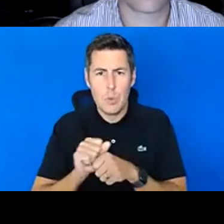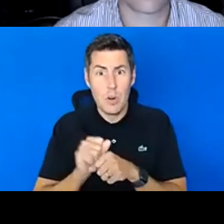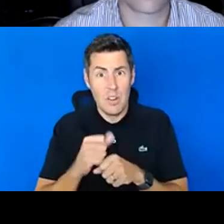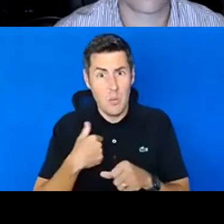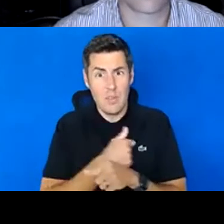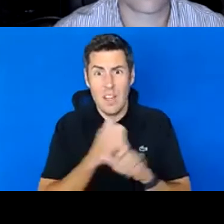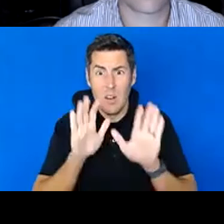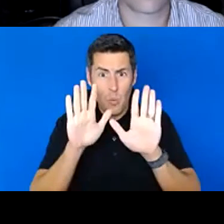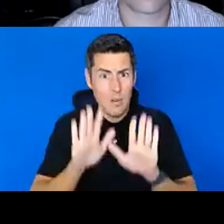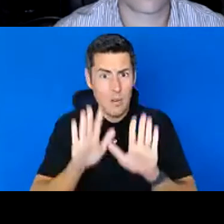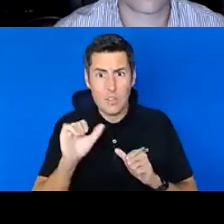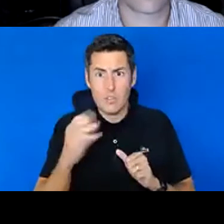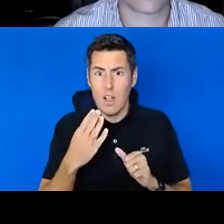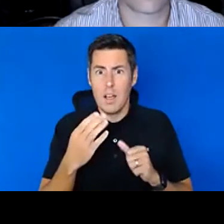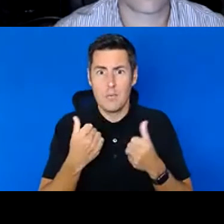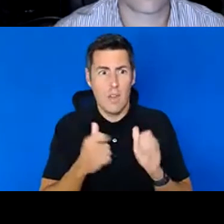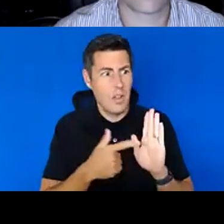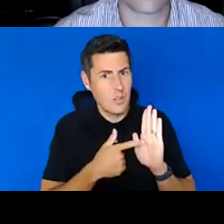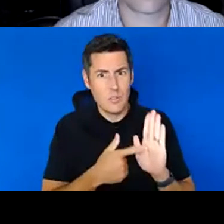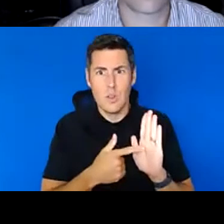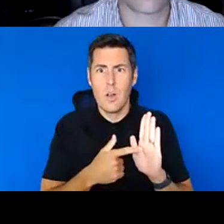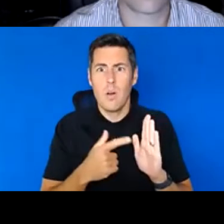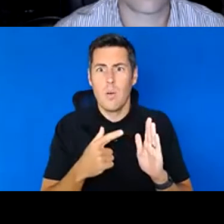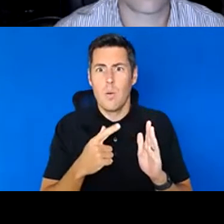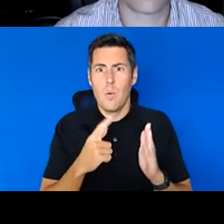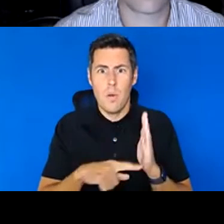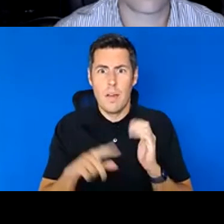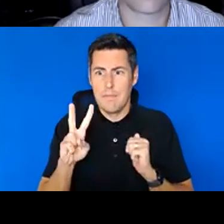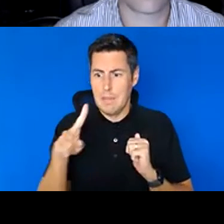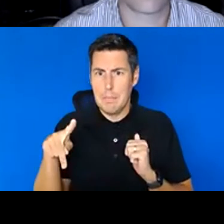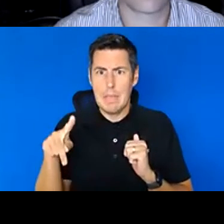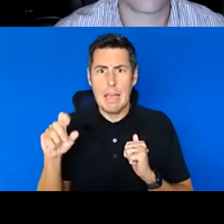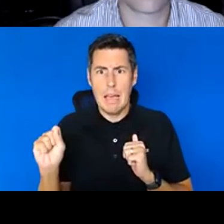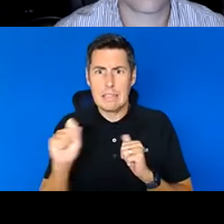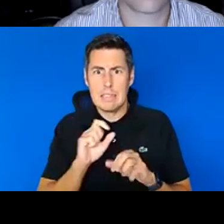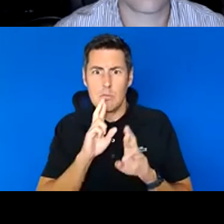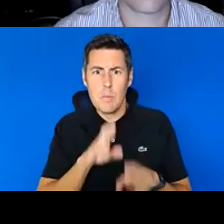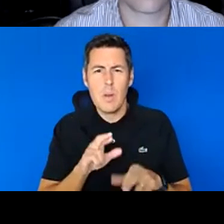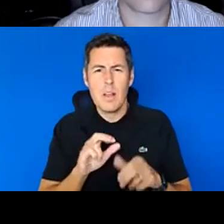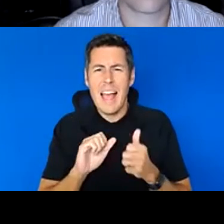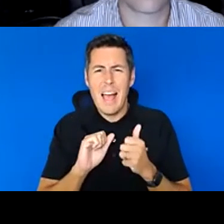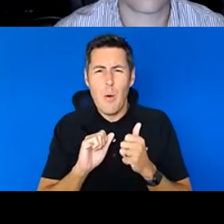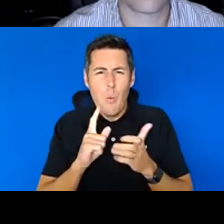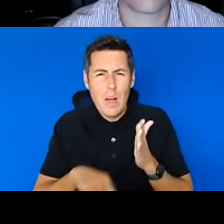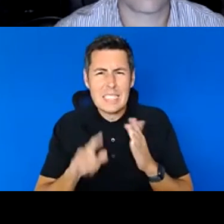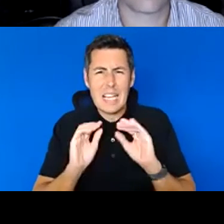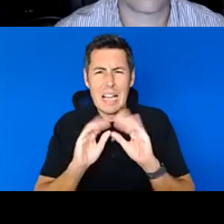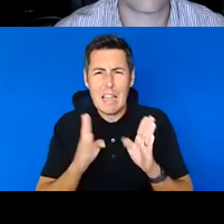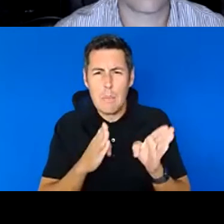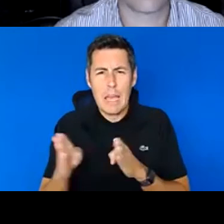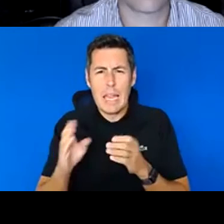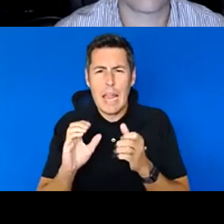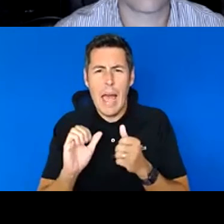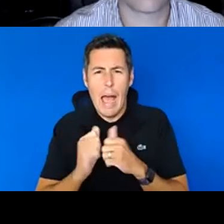as reflected in the quantitative data, the VPSS report. Can we have a clear plan on how we're to roll back? Because the CDC has been